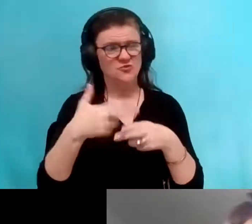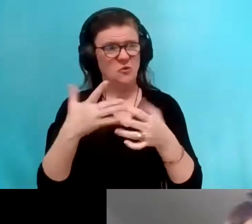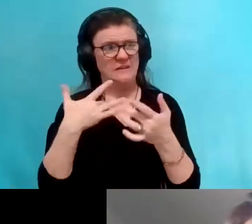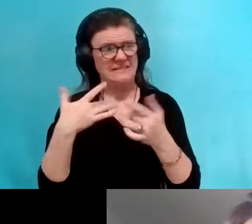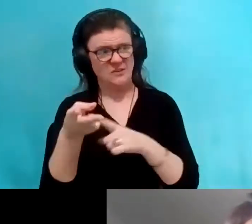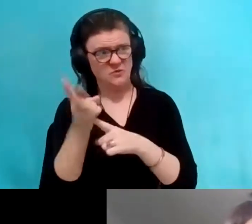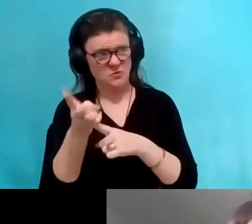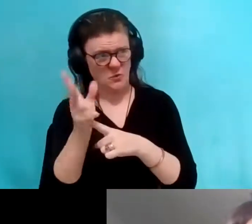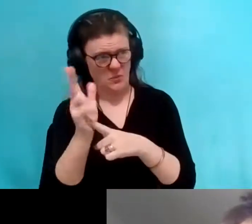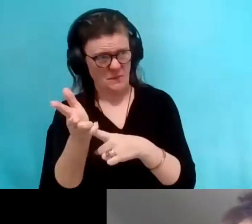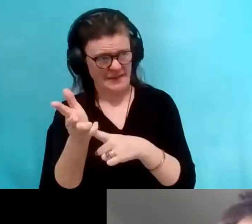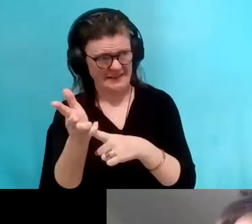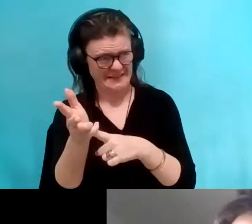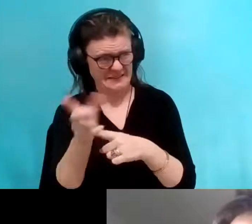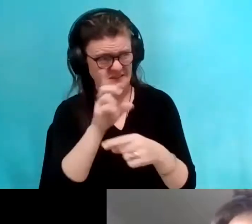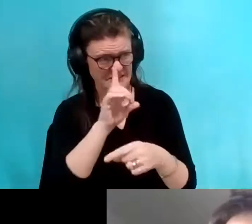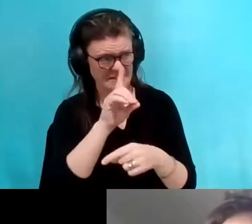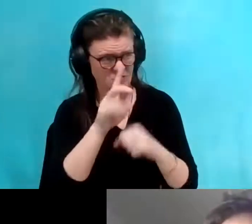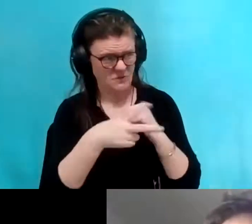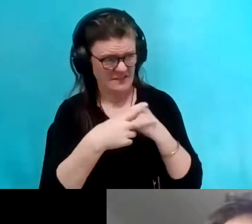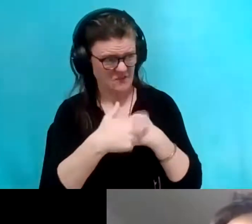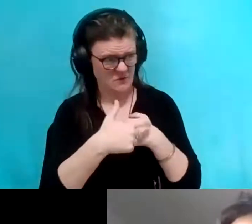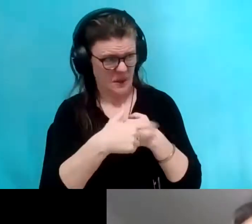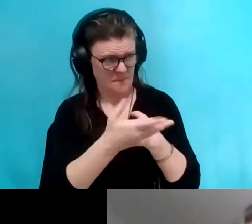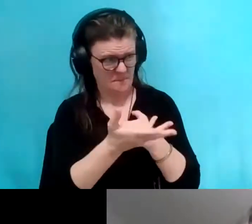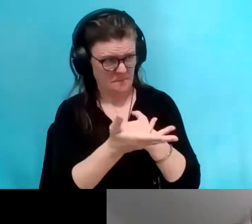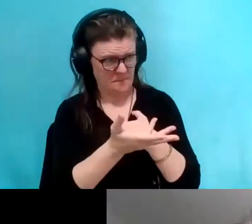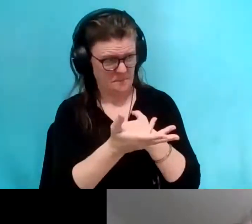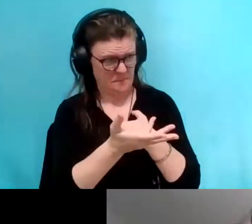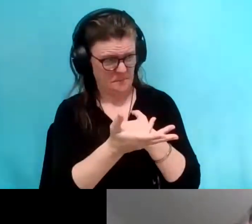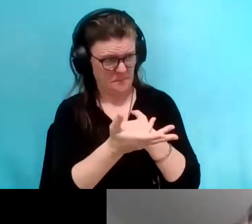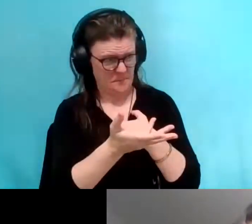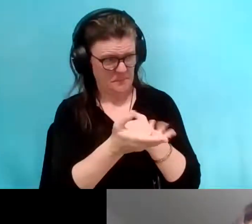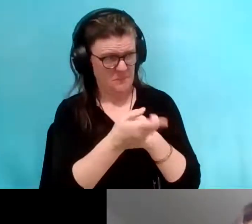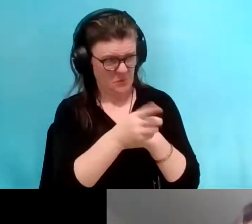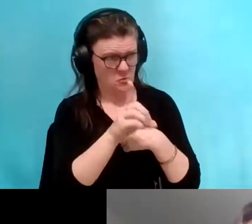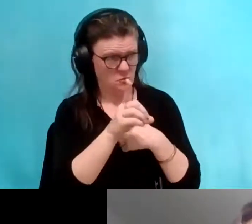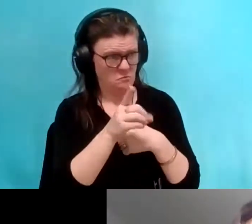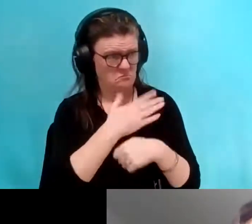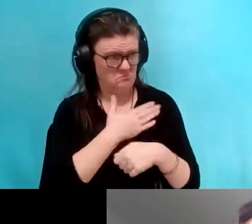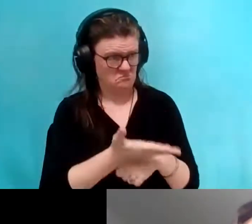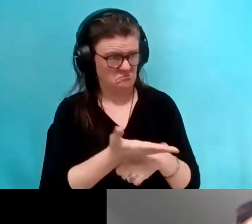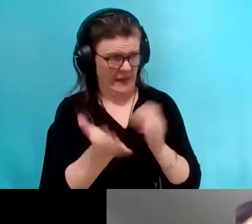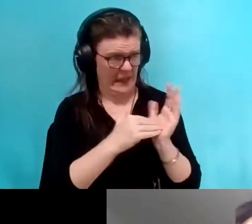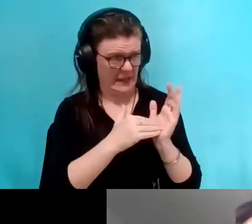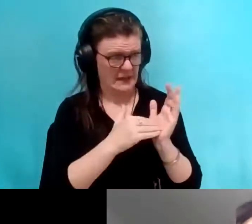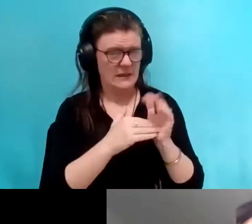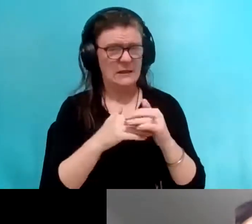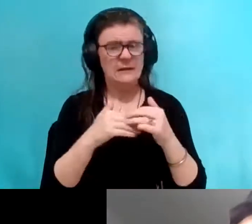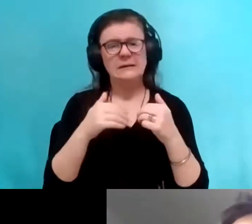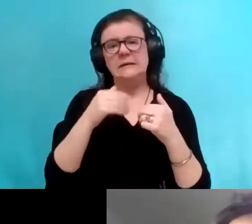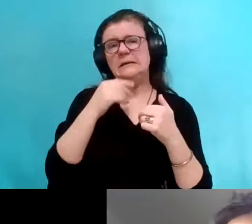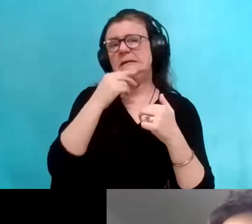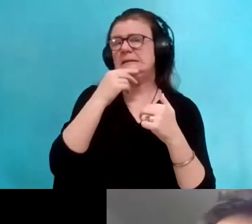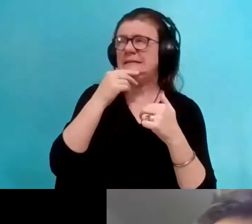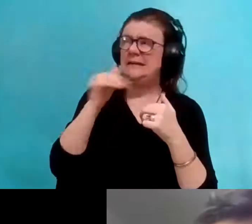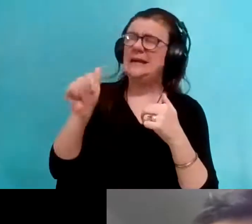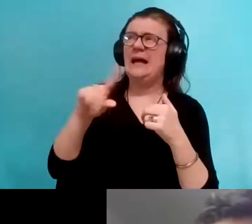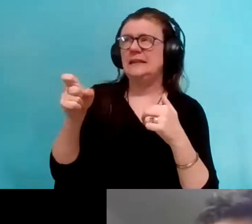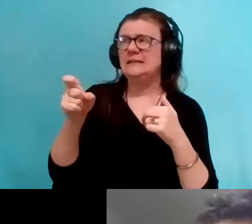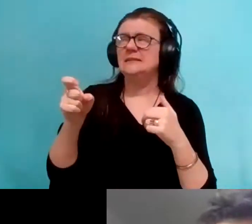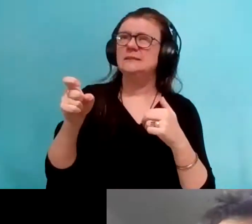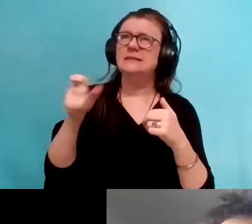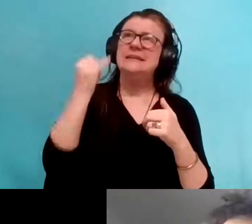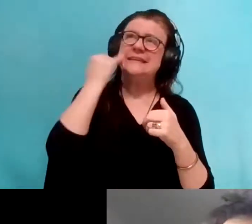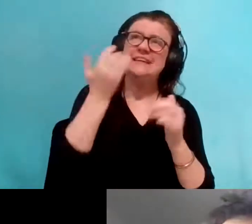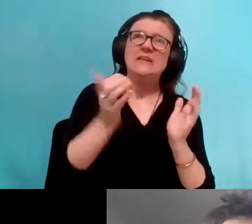3 minutes. So did it save you much time when you used the shortened version, and would you do that again? Well, again, whether we do that